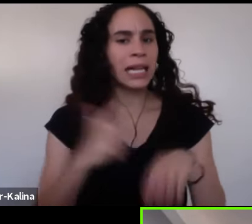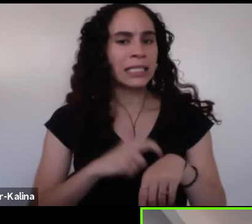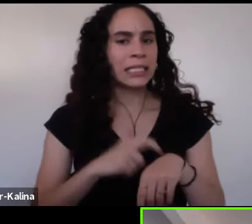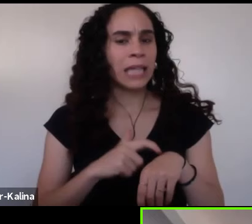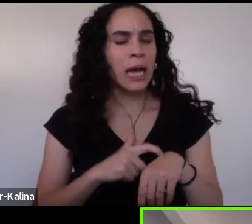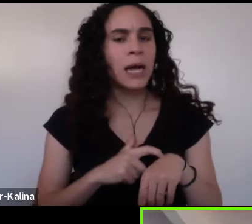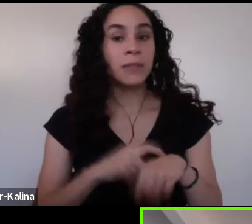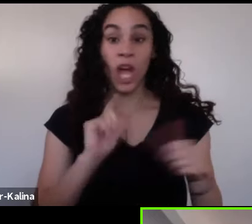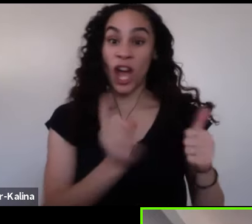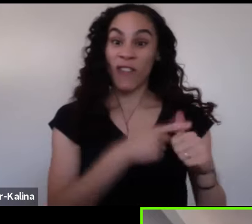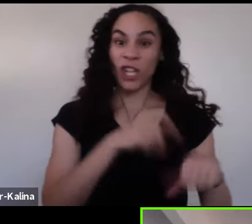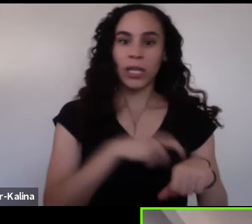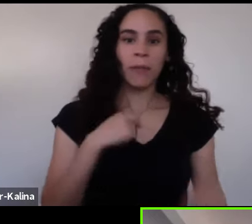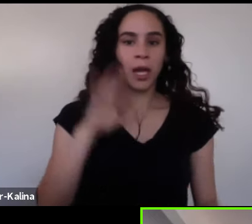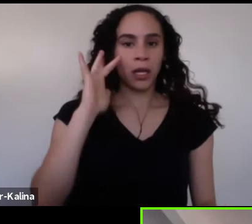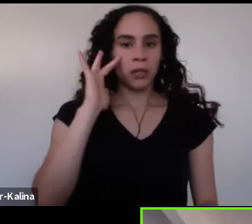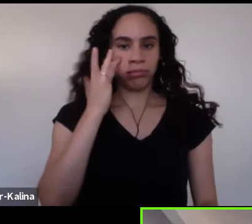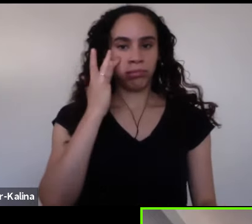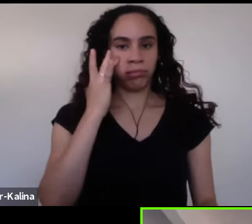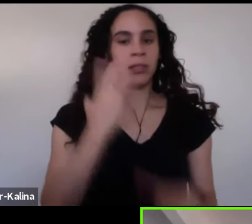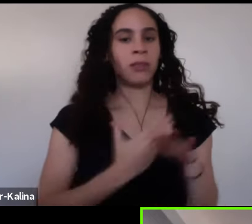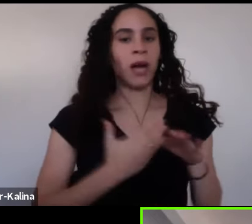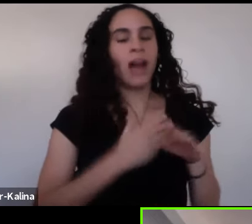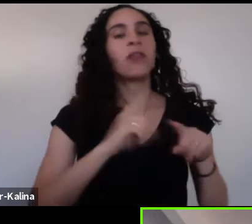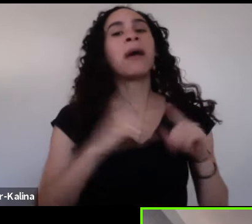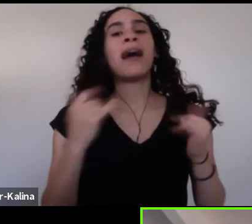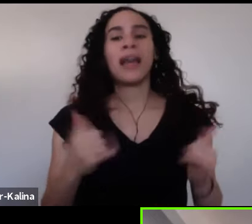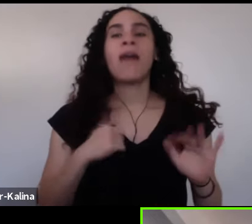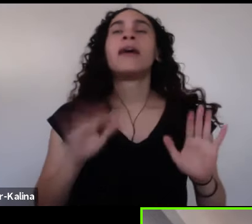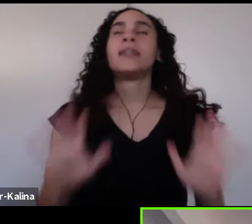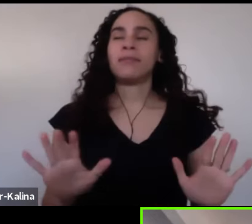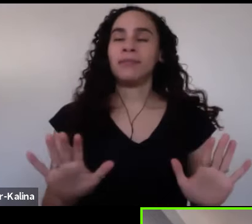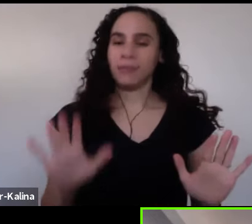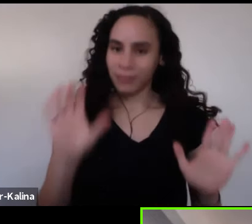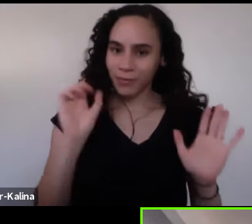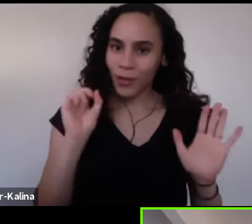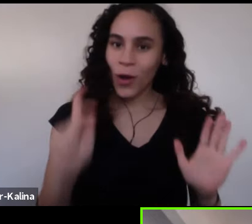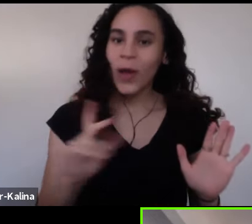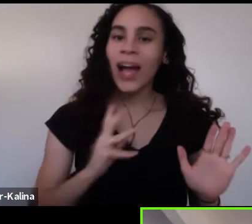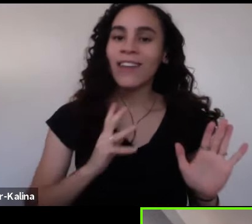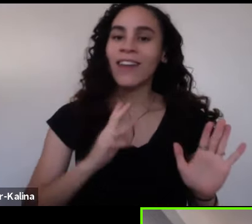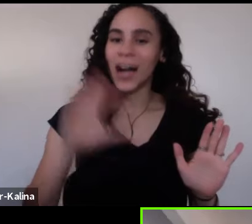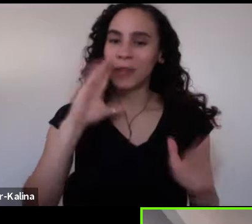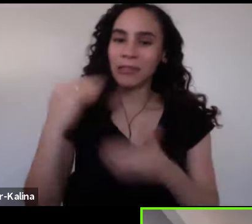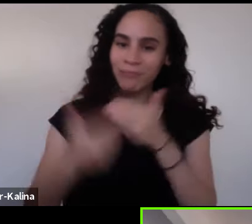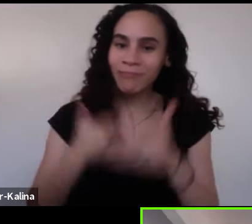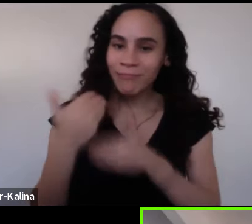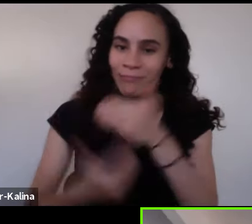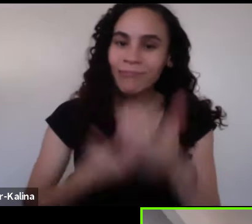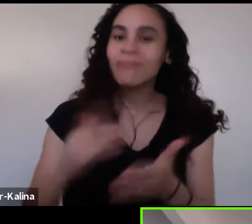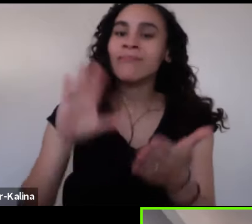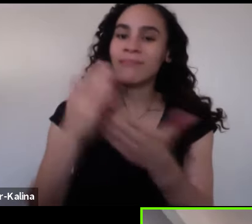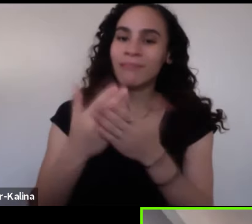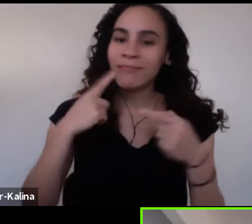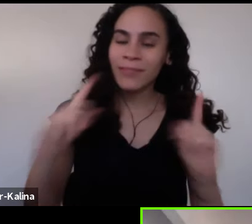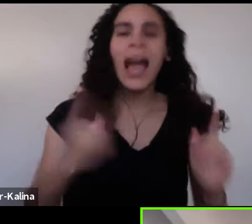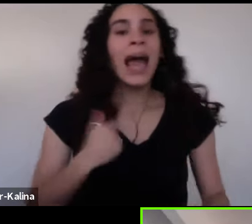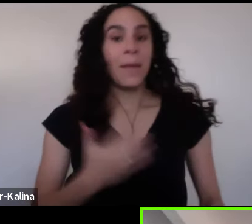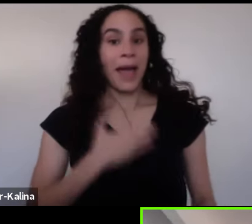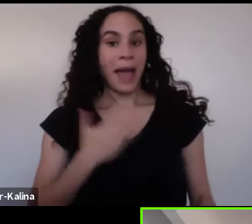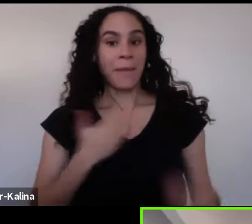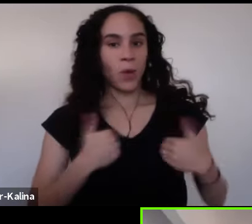first time it really bothered me, but now it's just kind of like, all right, let's just get there and get to it. And glad to have this conversation with